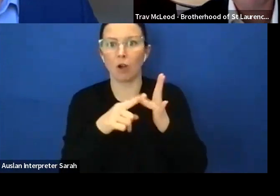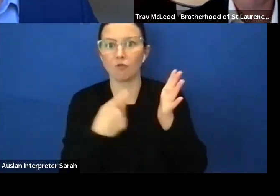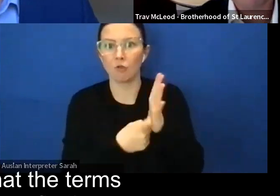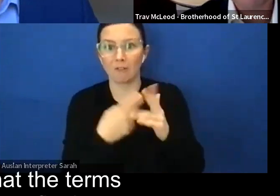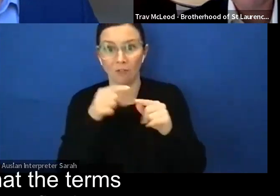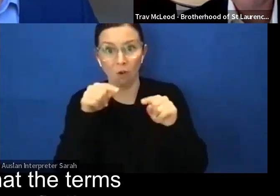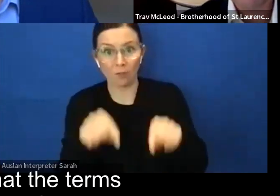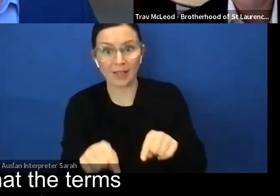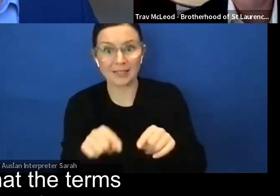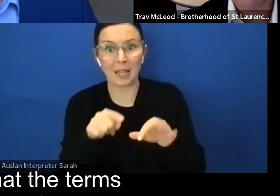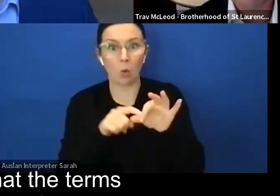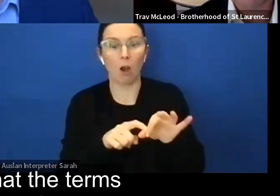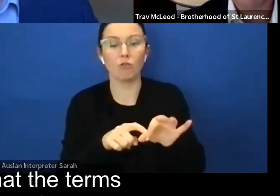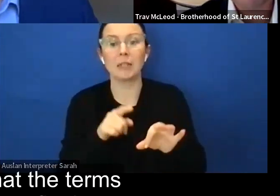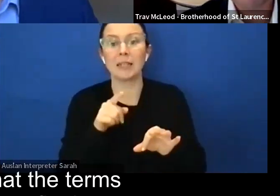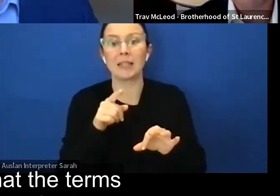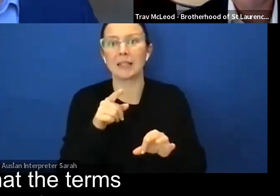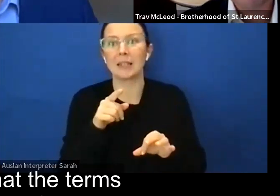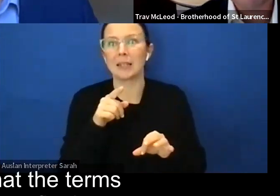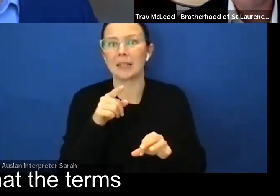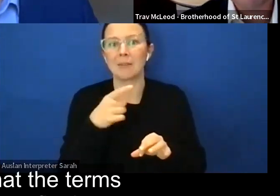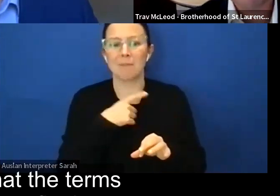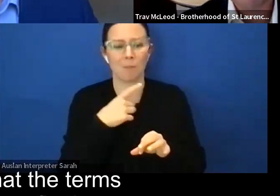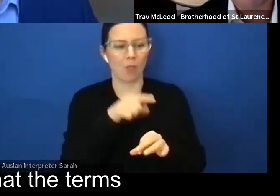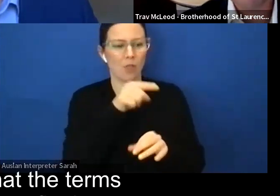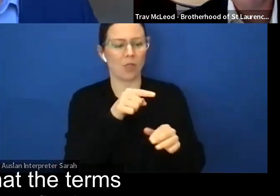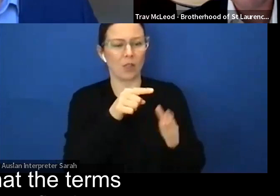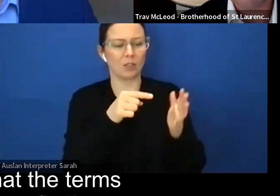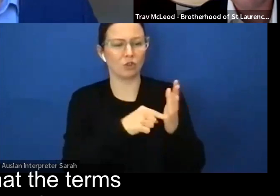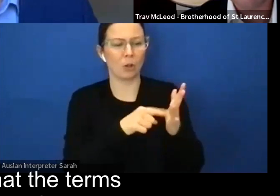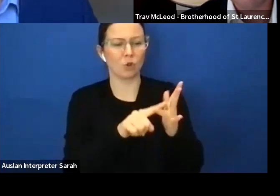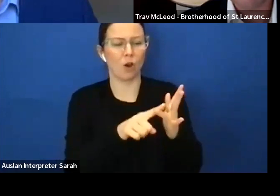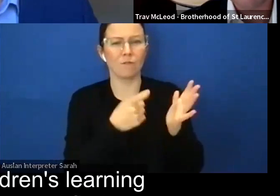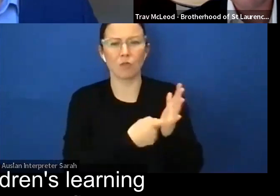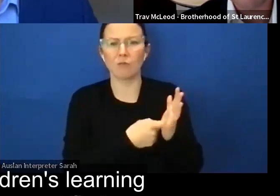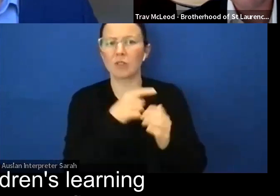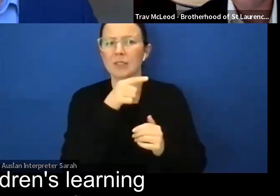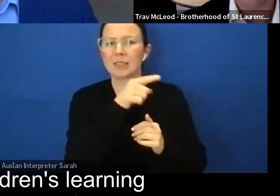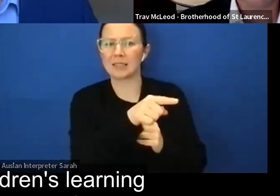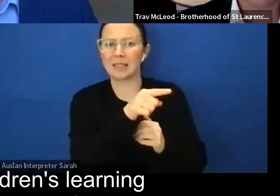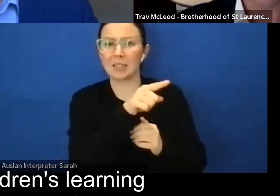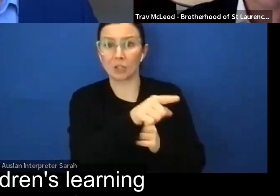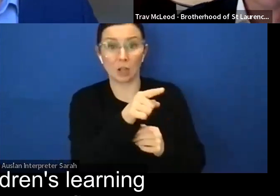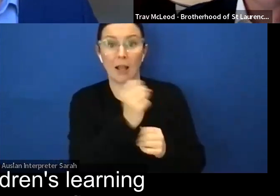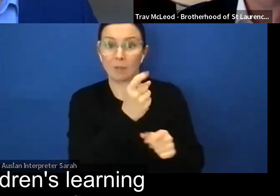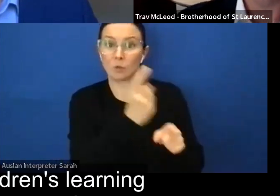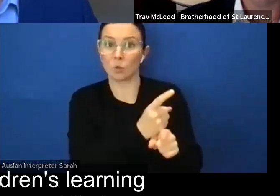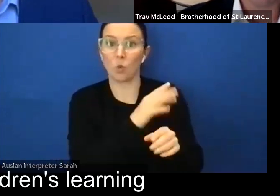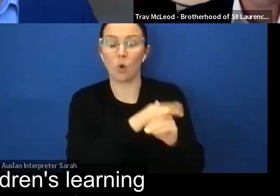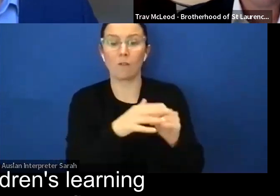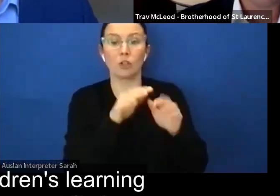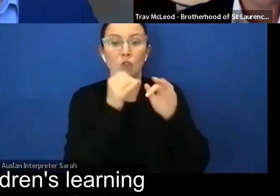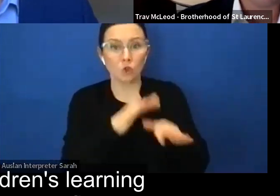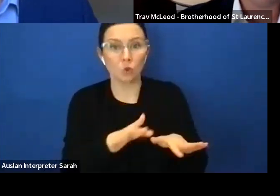inquiry is the way that the terms of reference firstly mention children's learning and